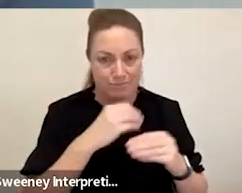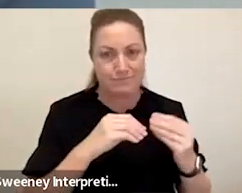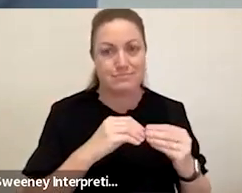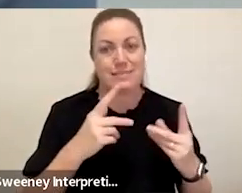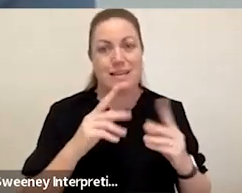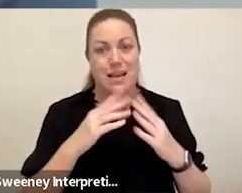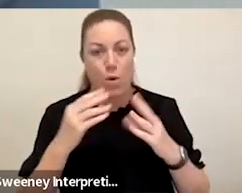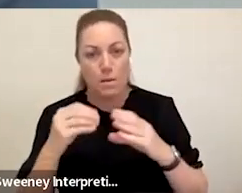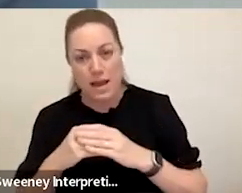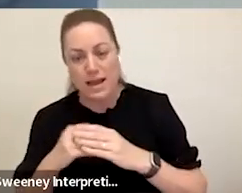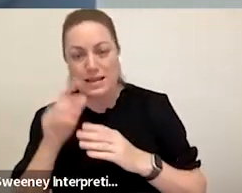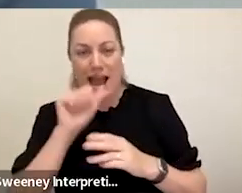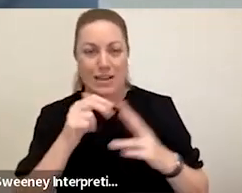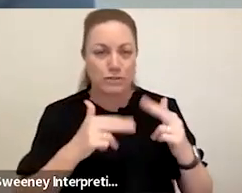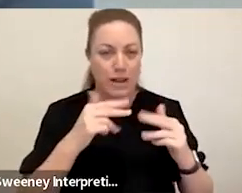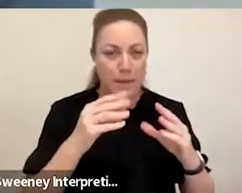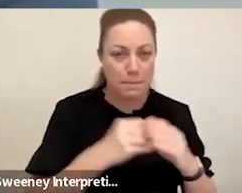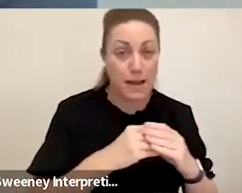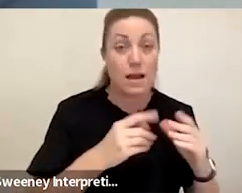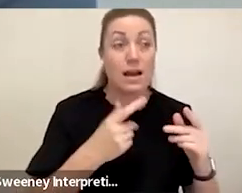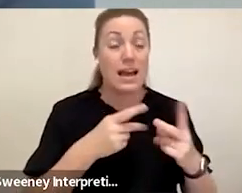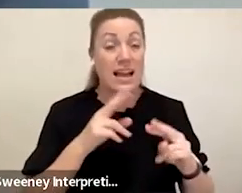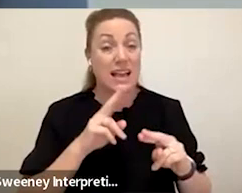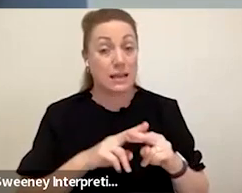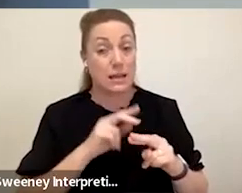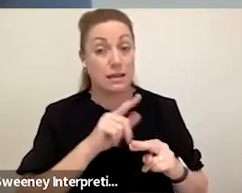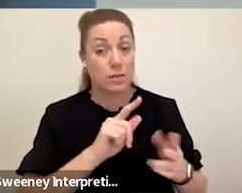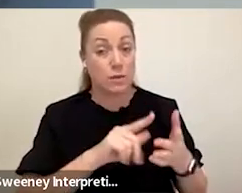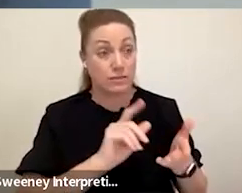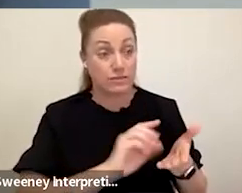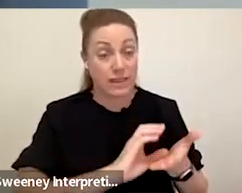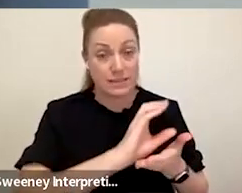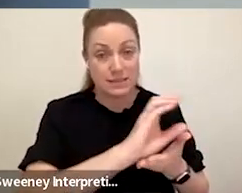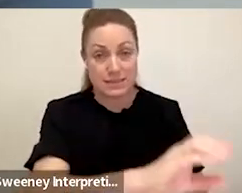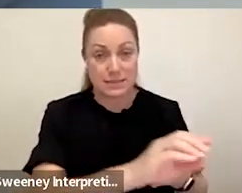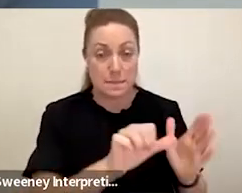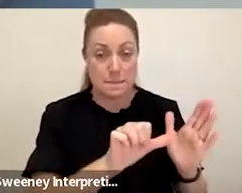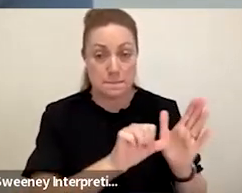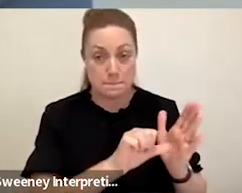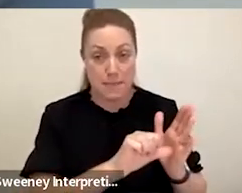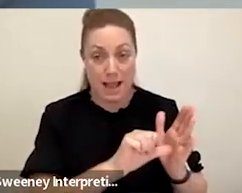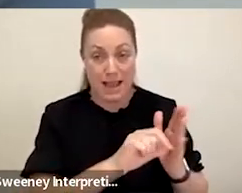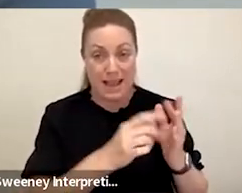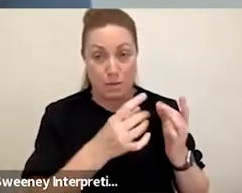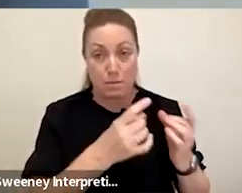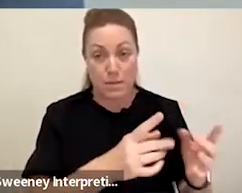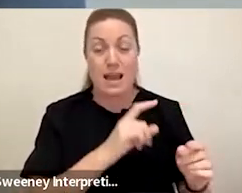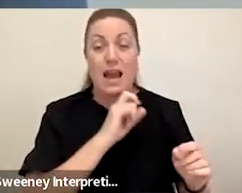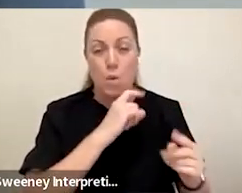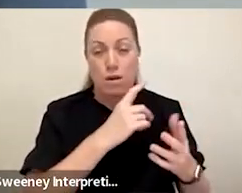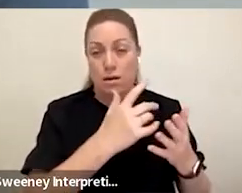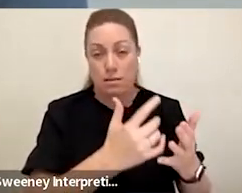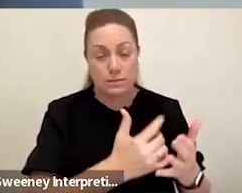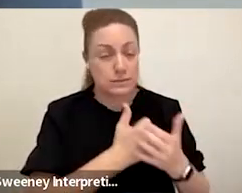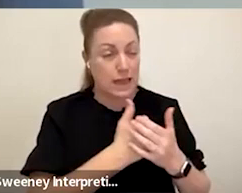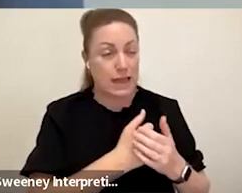Asian Development Bank, that will show you that if you invest $1 in preparedness right now, you'll probably save 7 to 10 into the future in recovery